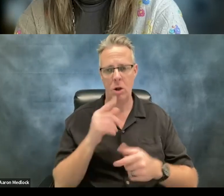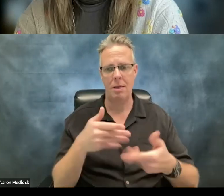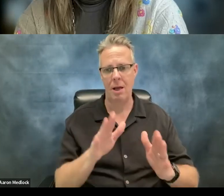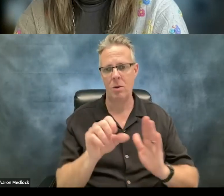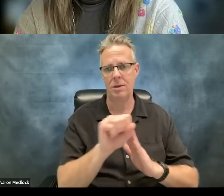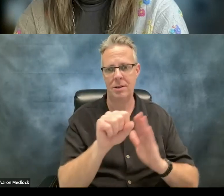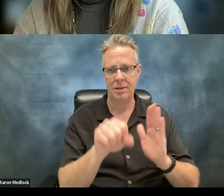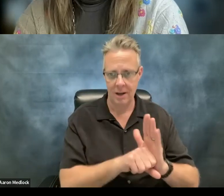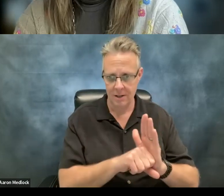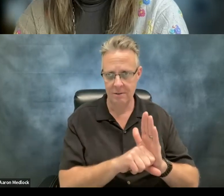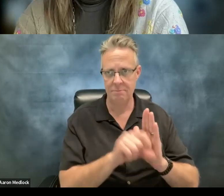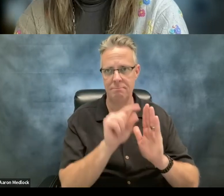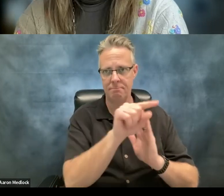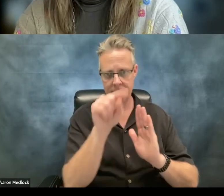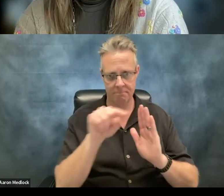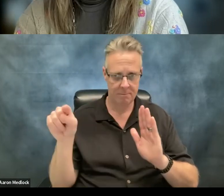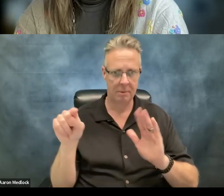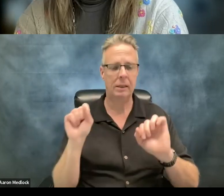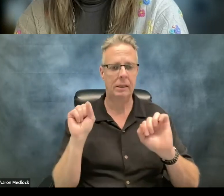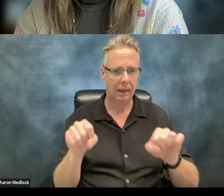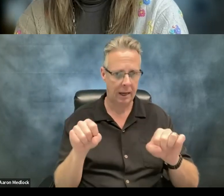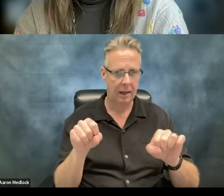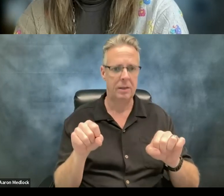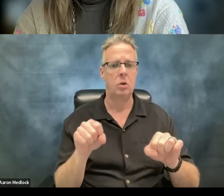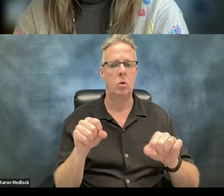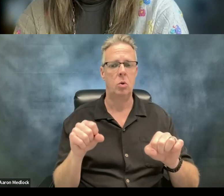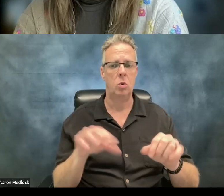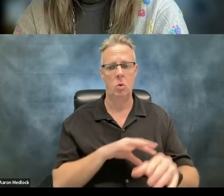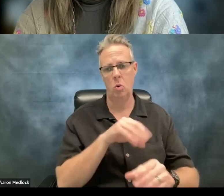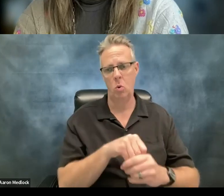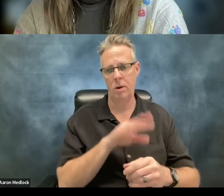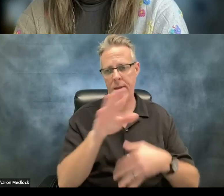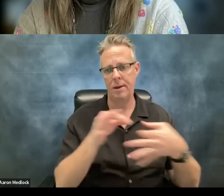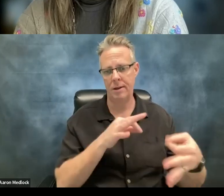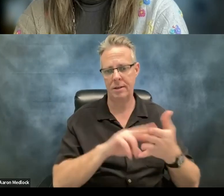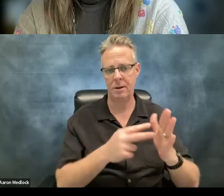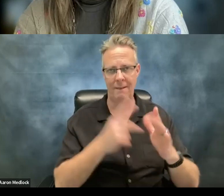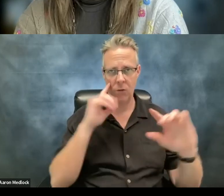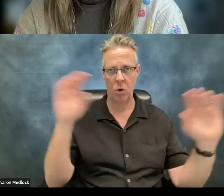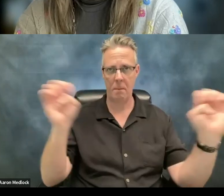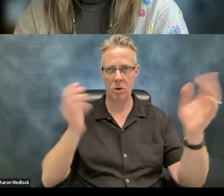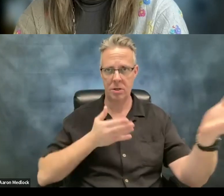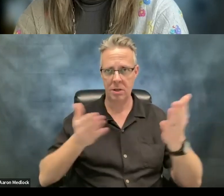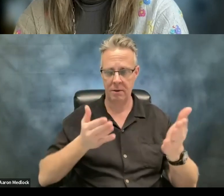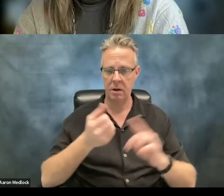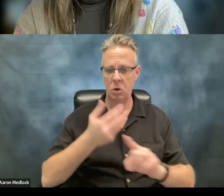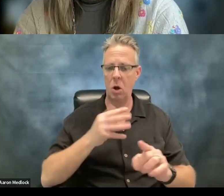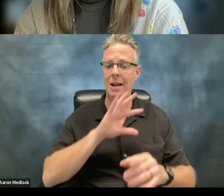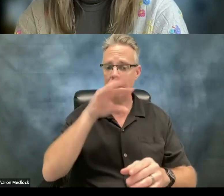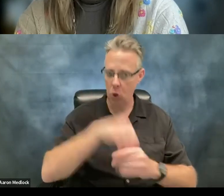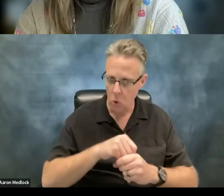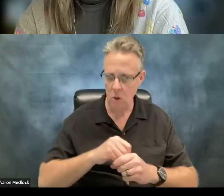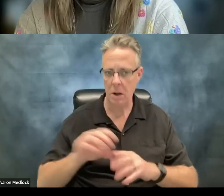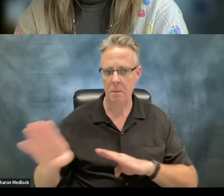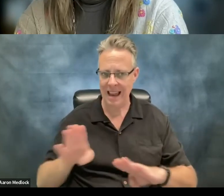states to include in their definition of emergency services, behavioral health crisis